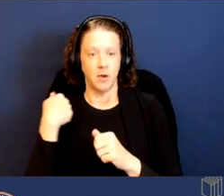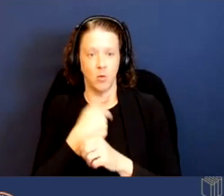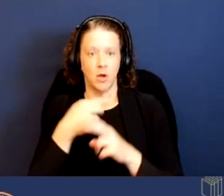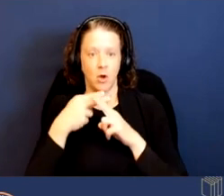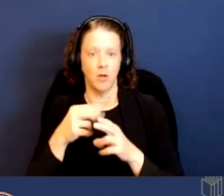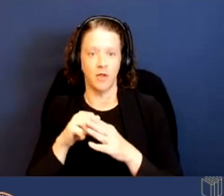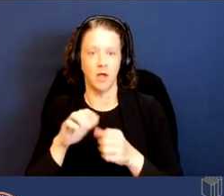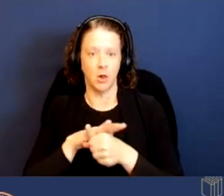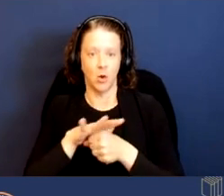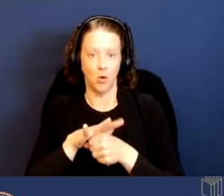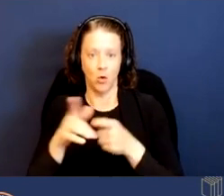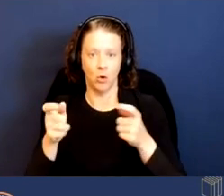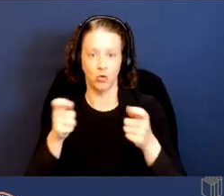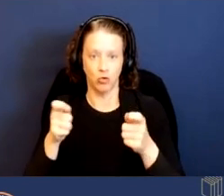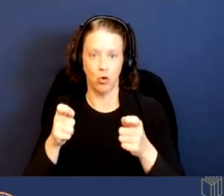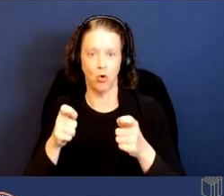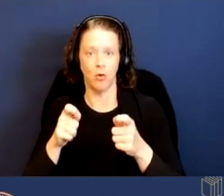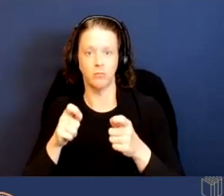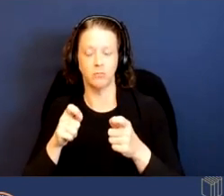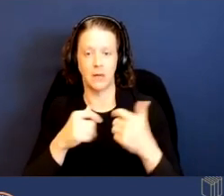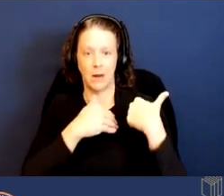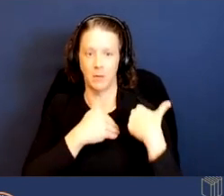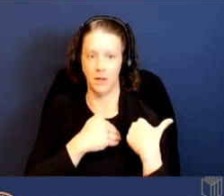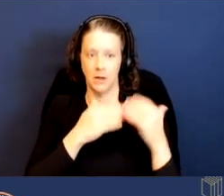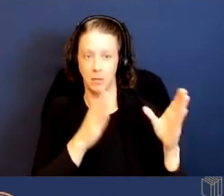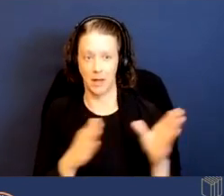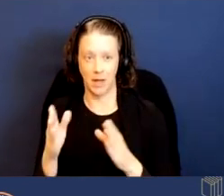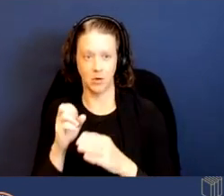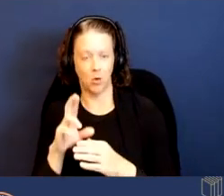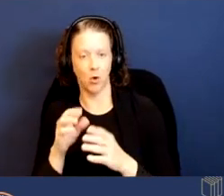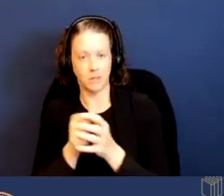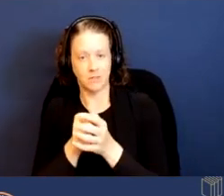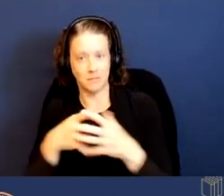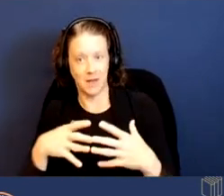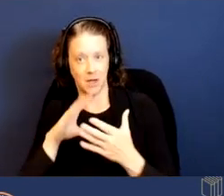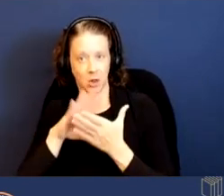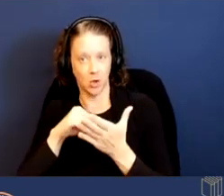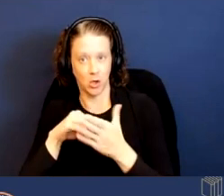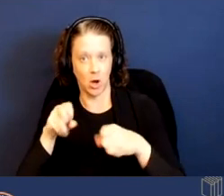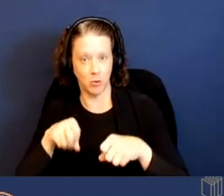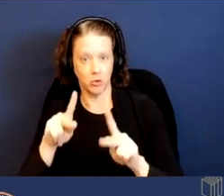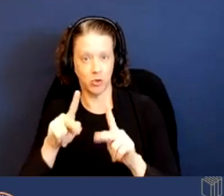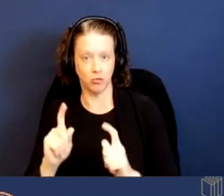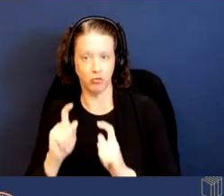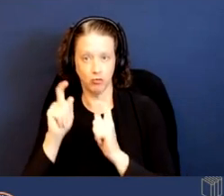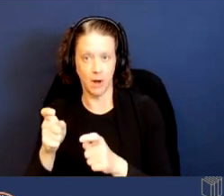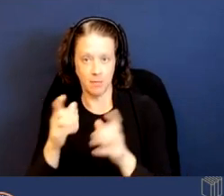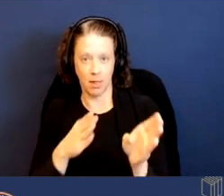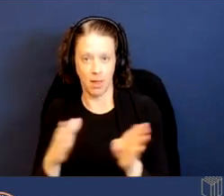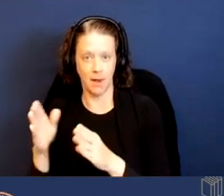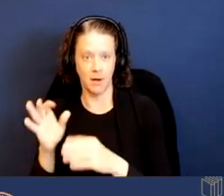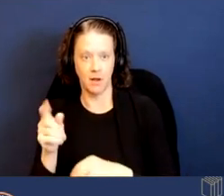control accountability plan, or the expanded learning opportunities grant plan. If your LEA,